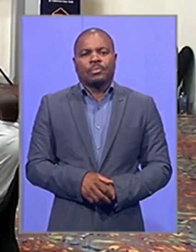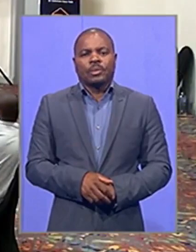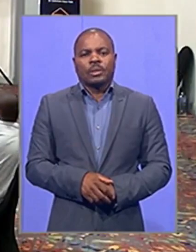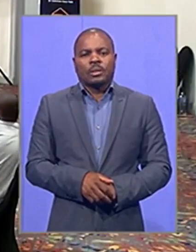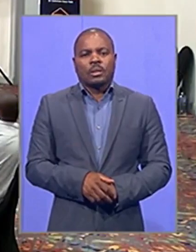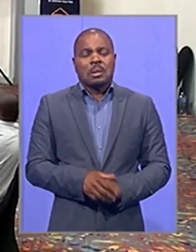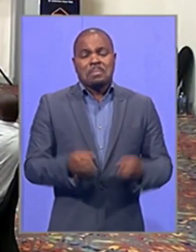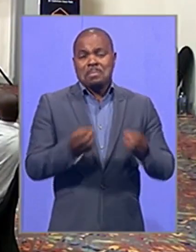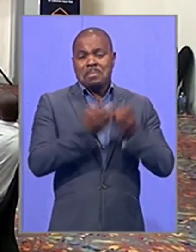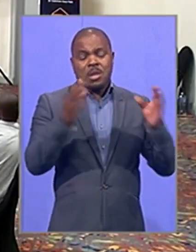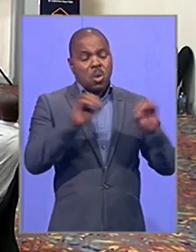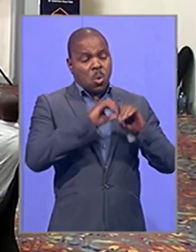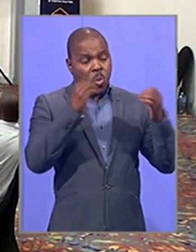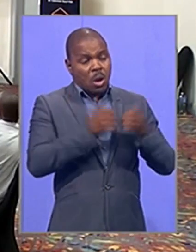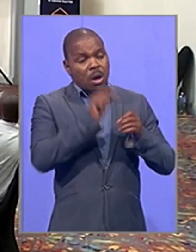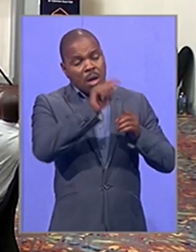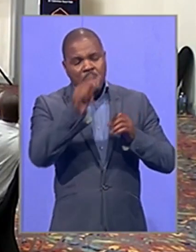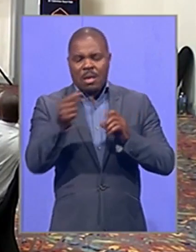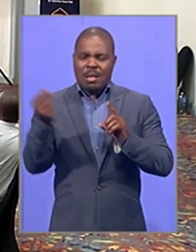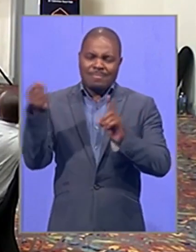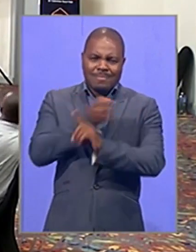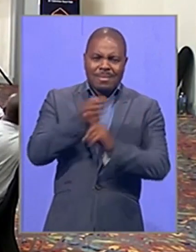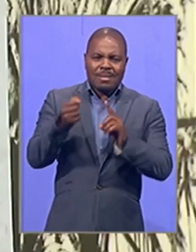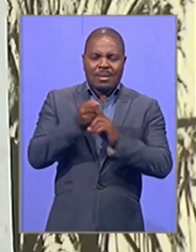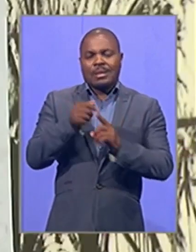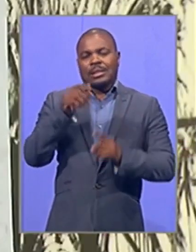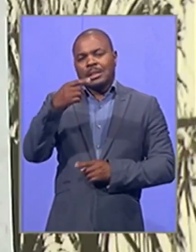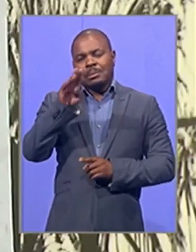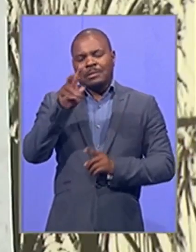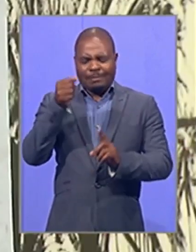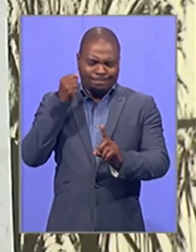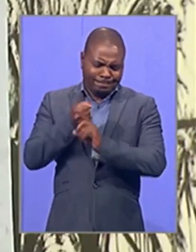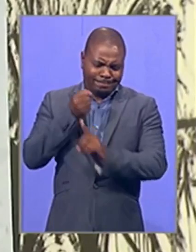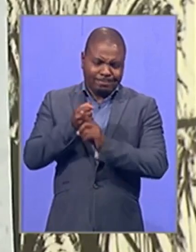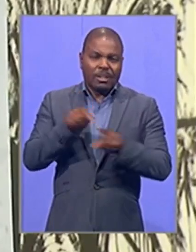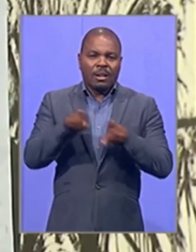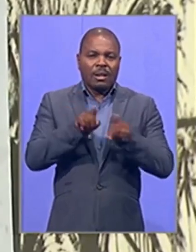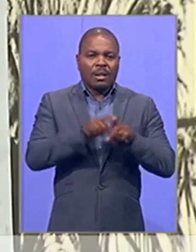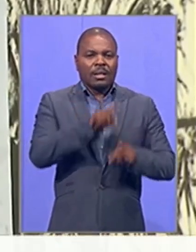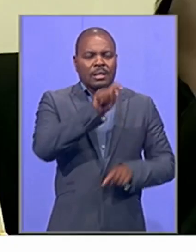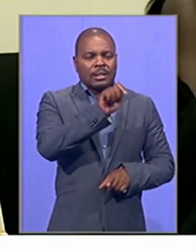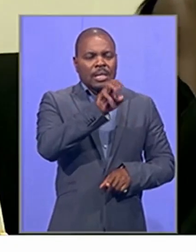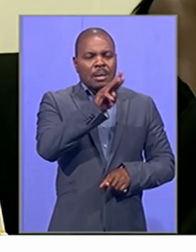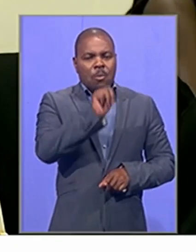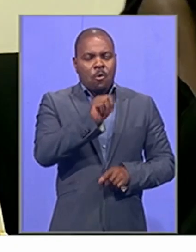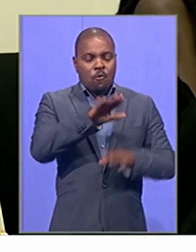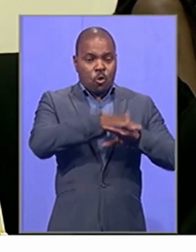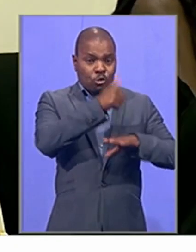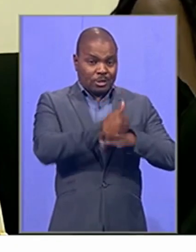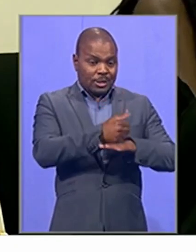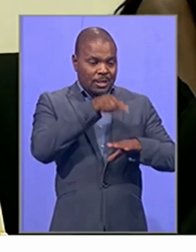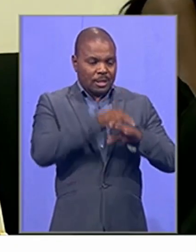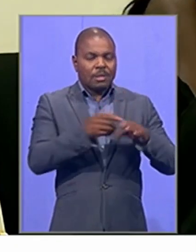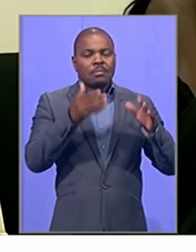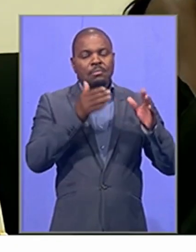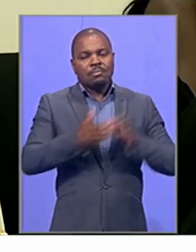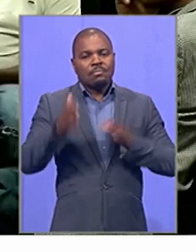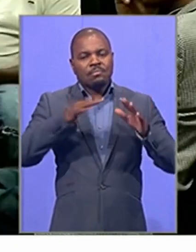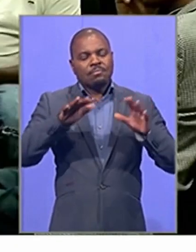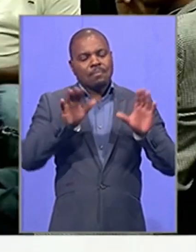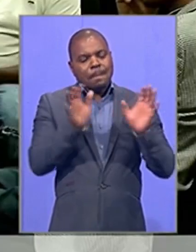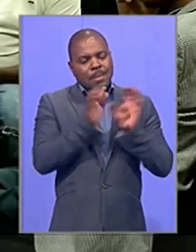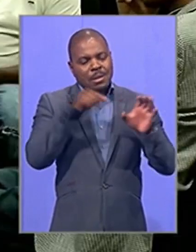Mekgatlho e le mentsi e boloditse ntwa kgatlhanong le tshotlako ya basadi le bana. Nngwe ya yona ke Temo Foundation e neng e rulagantse kopano mo